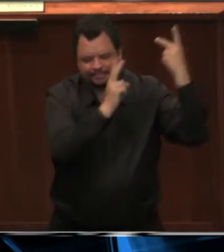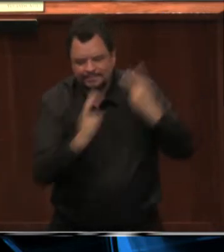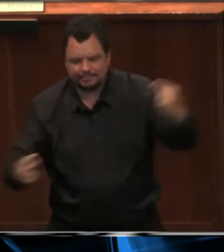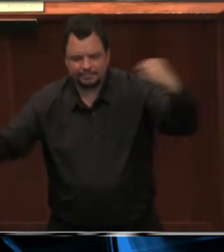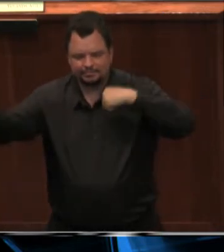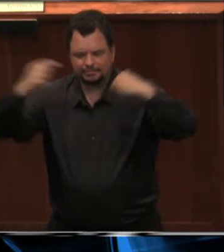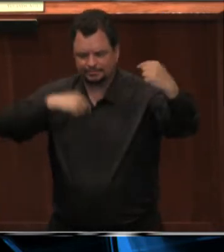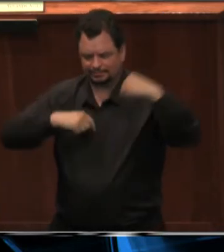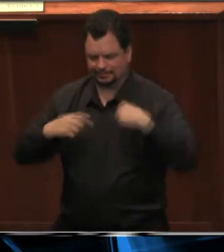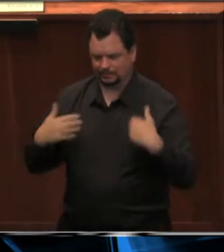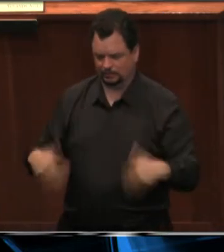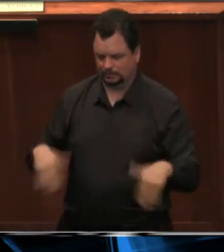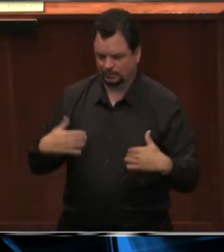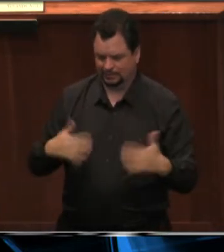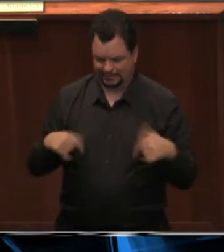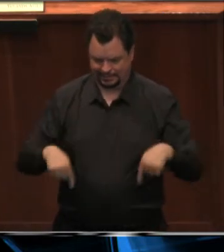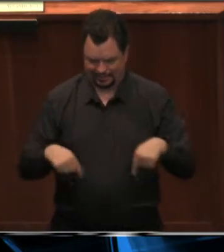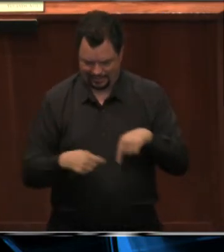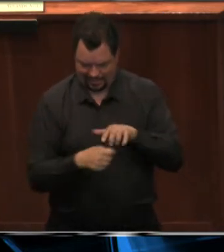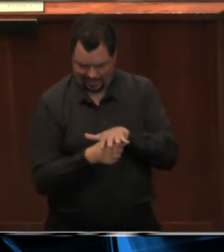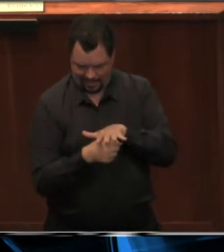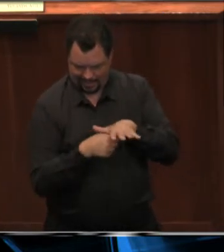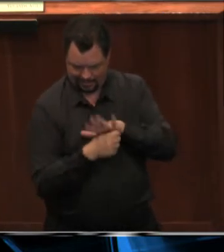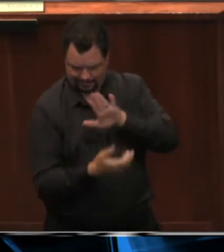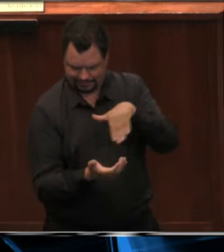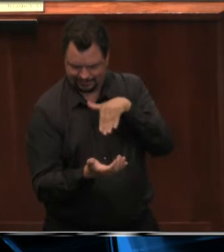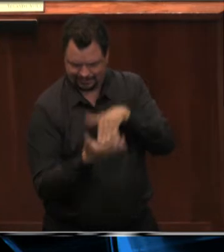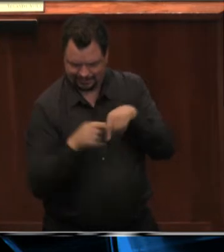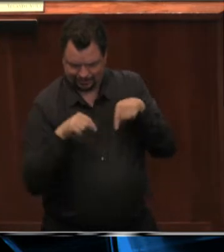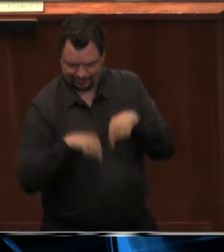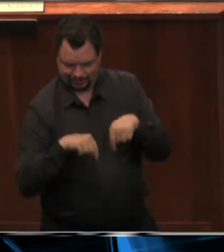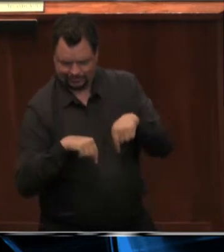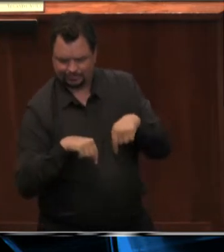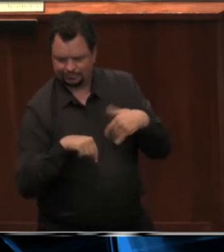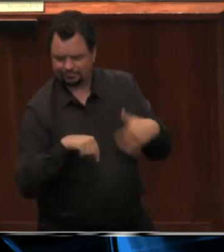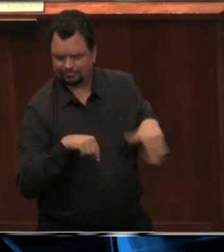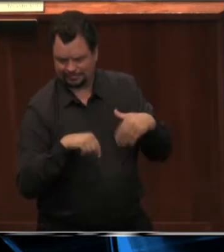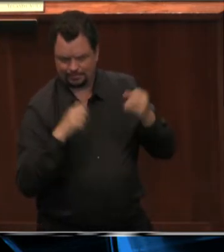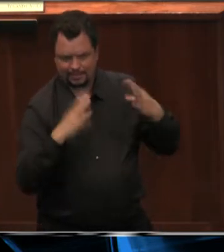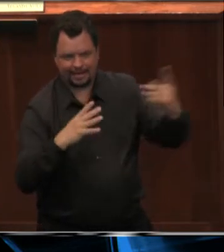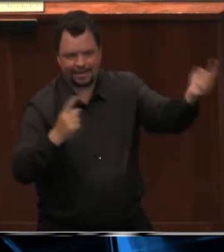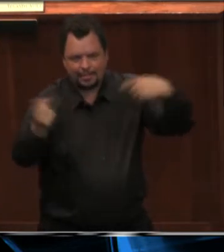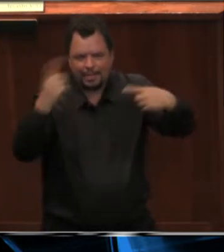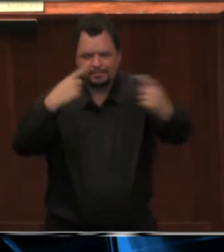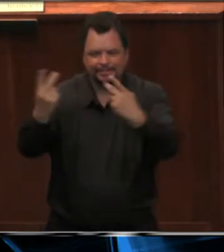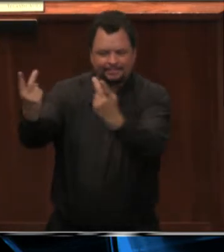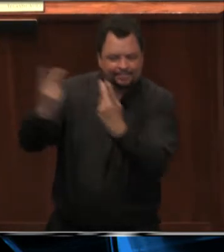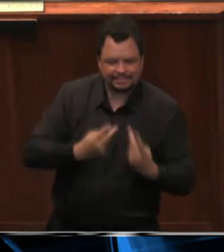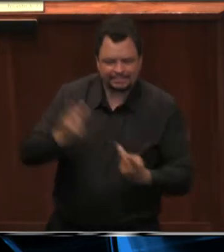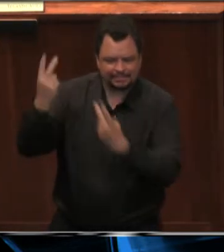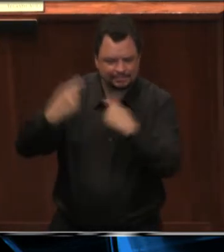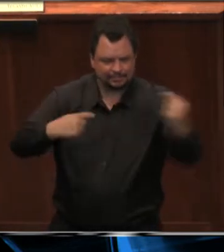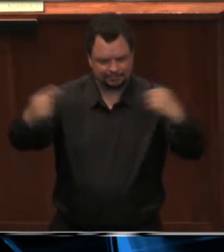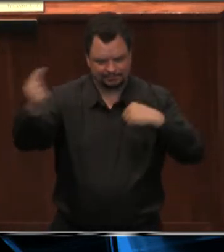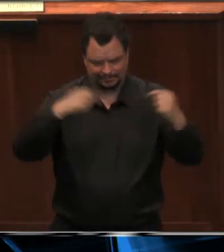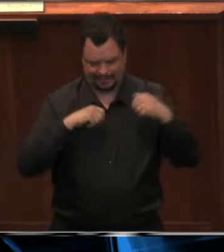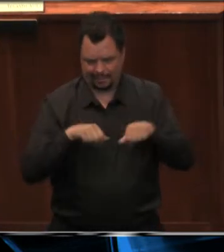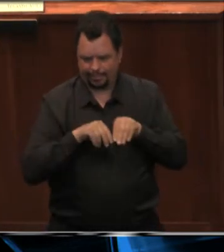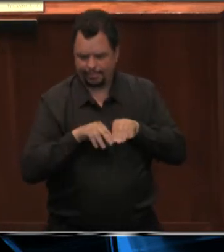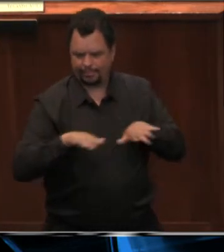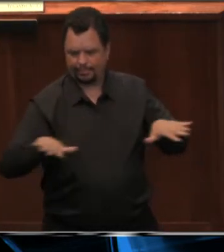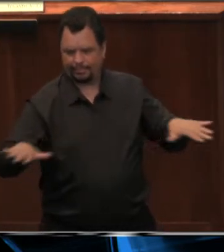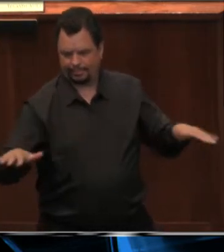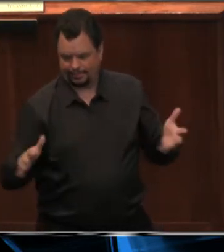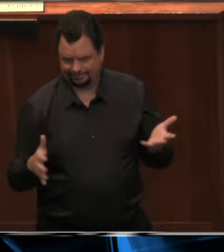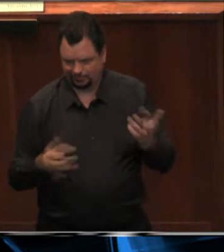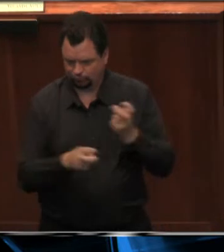we also have cases coming in from other communities. And again, that speaks to the complexity of this response, where it's not just a county response,